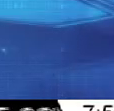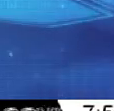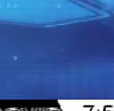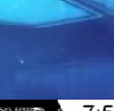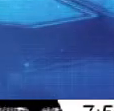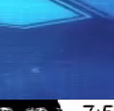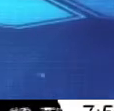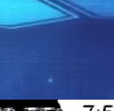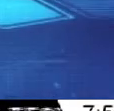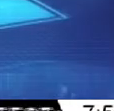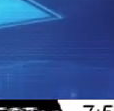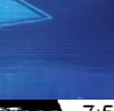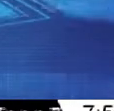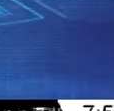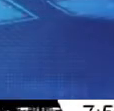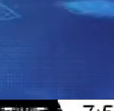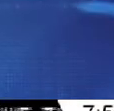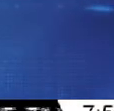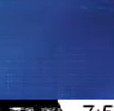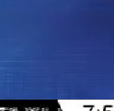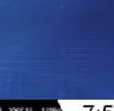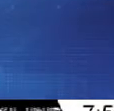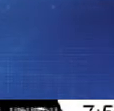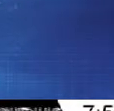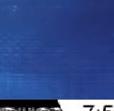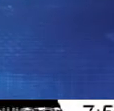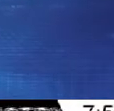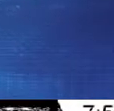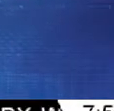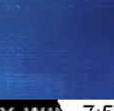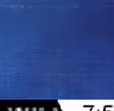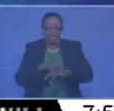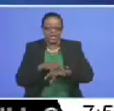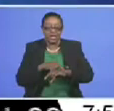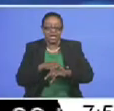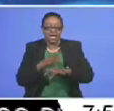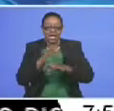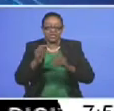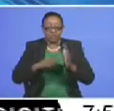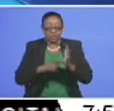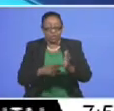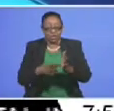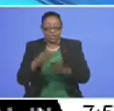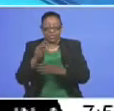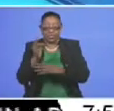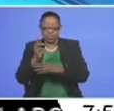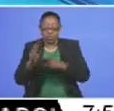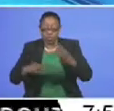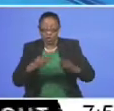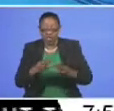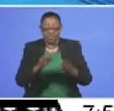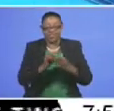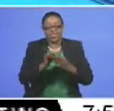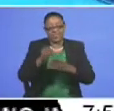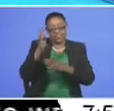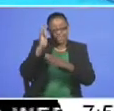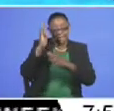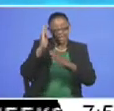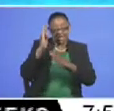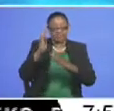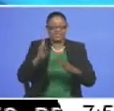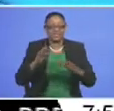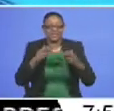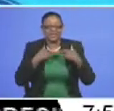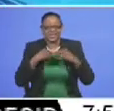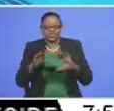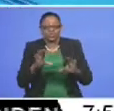in the best way I possibly could at all times. And, you know, showing the world that Bahamians can thrive in